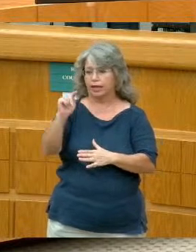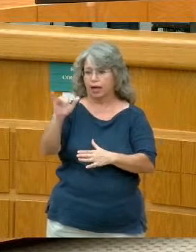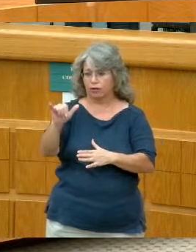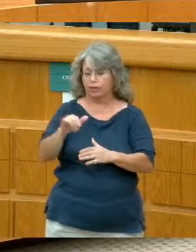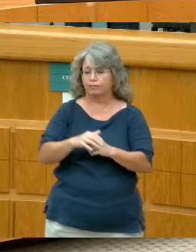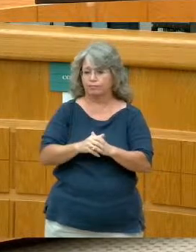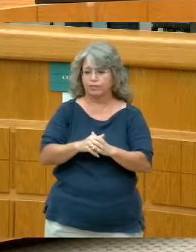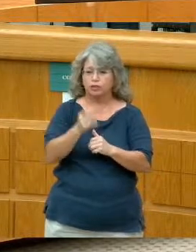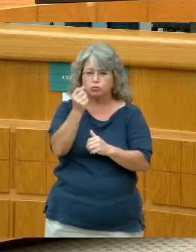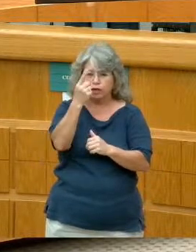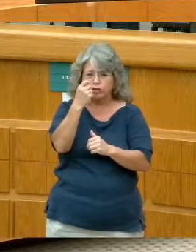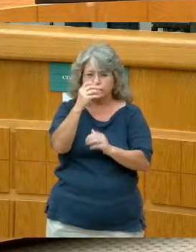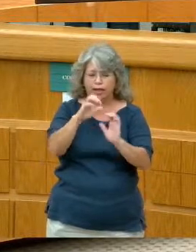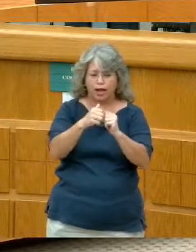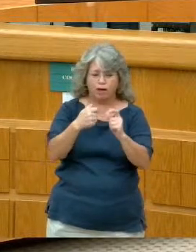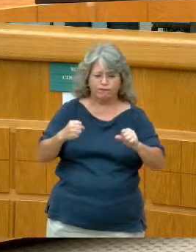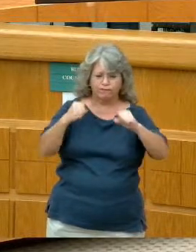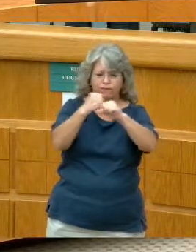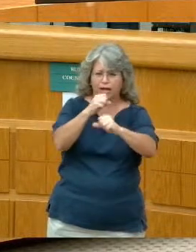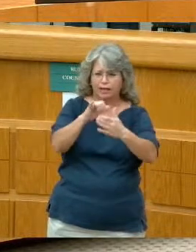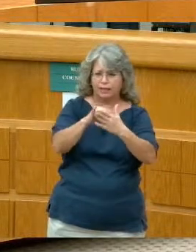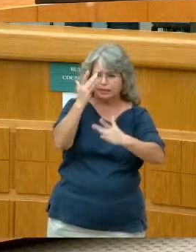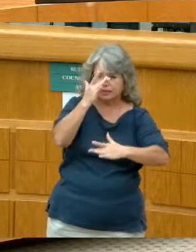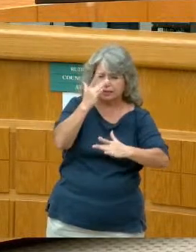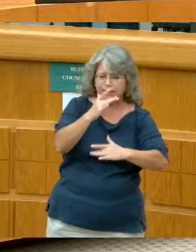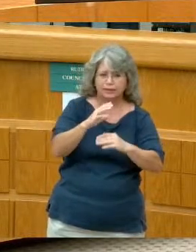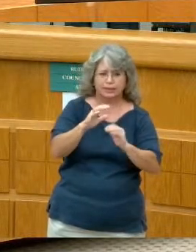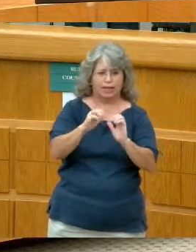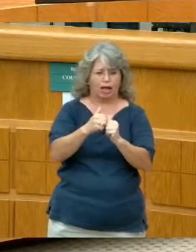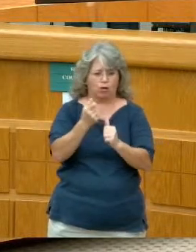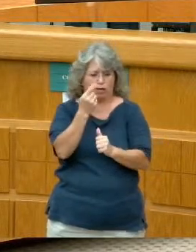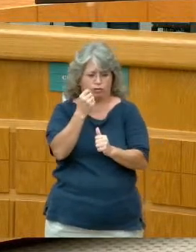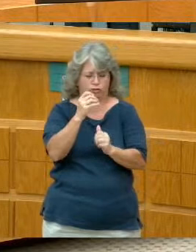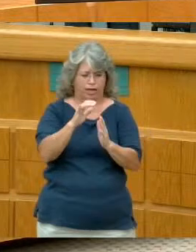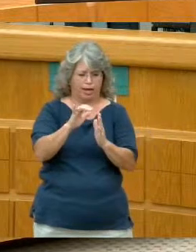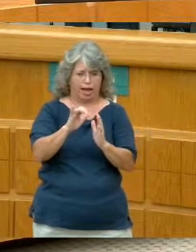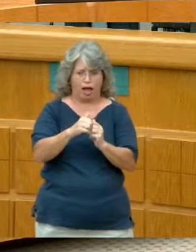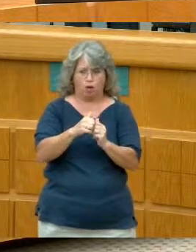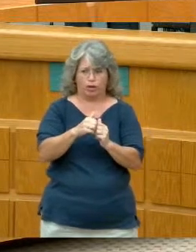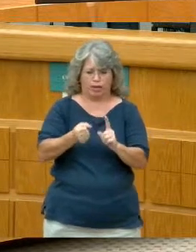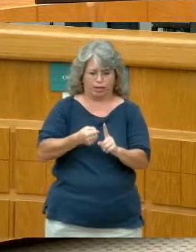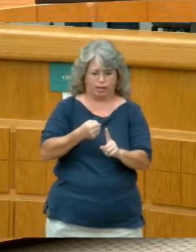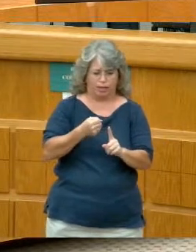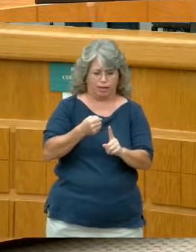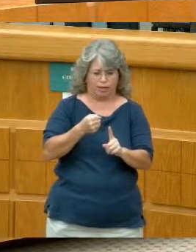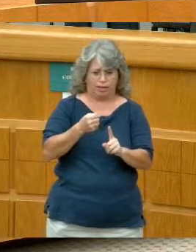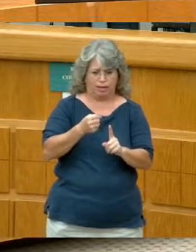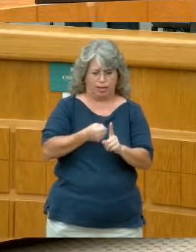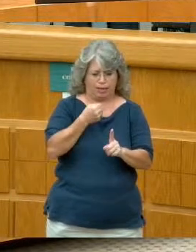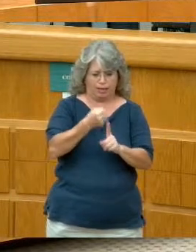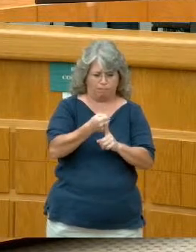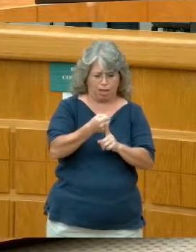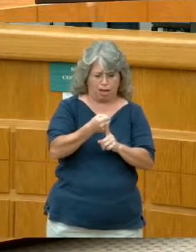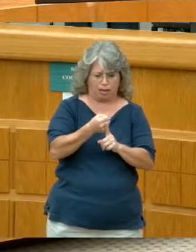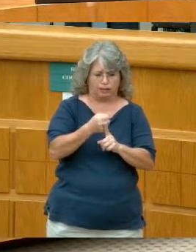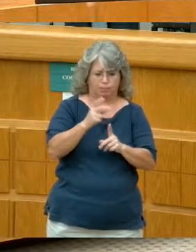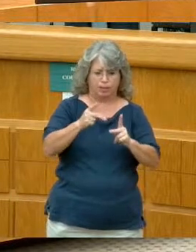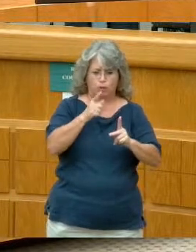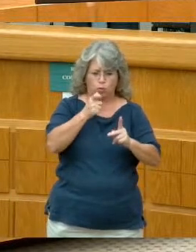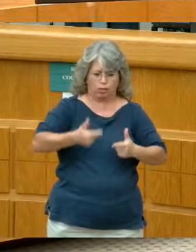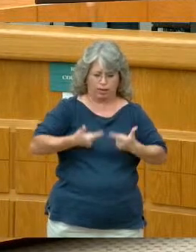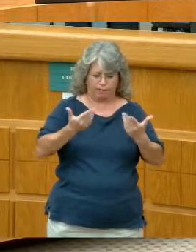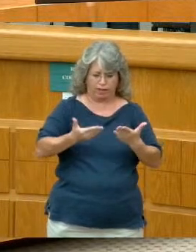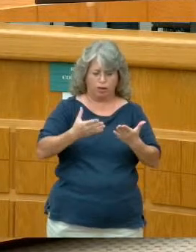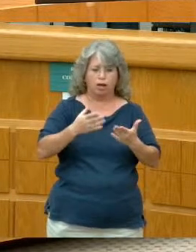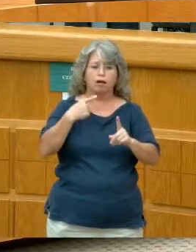this disease and to understand how it specifically impacts people who live here, people who come and visit us, and